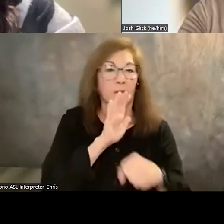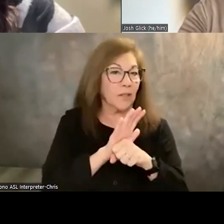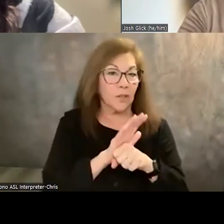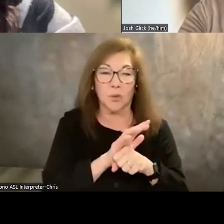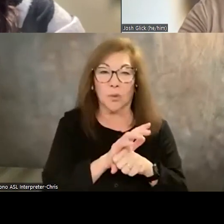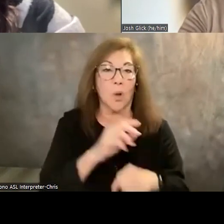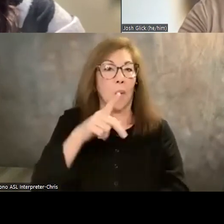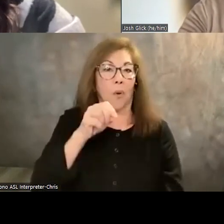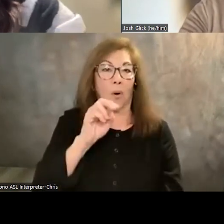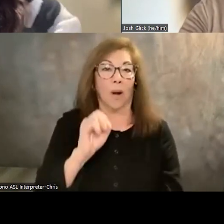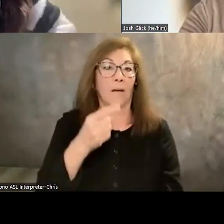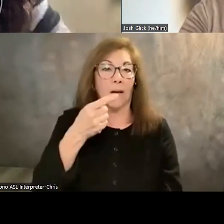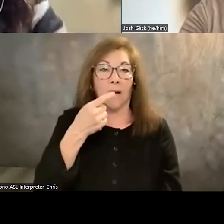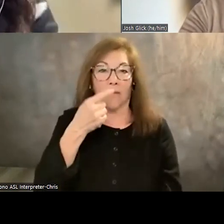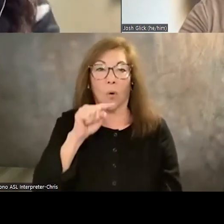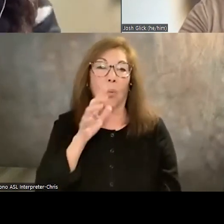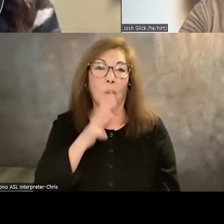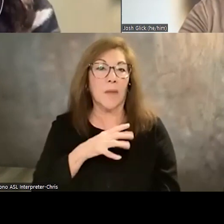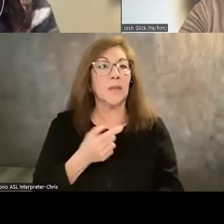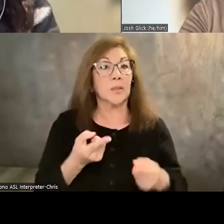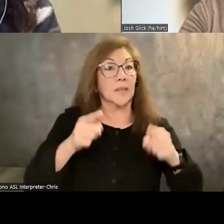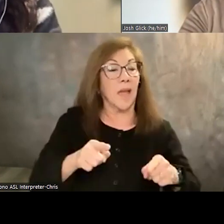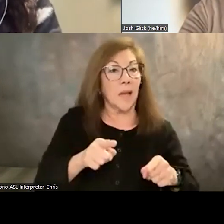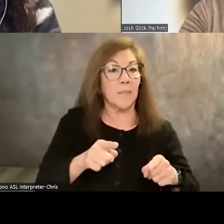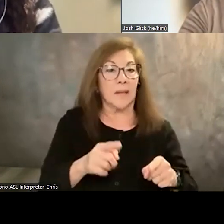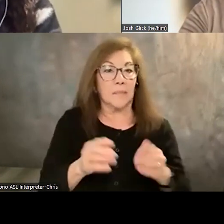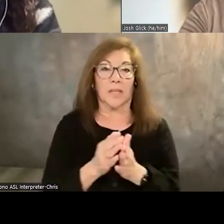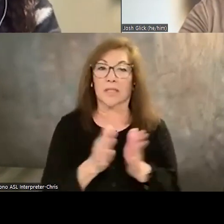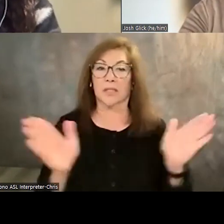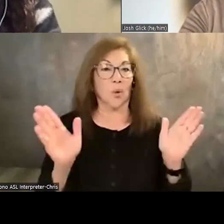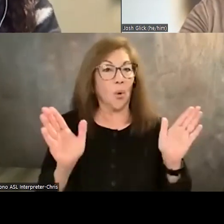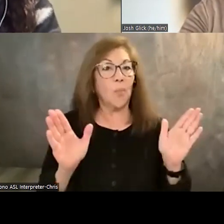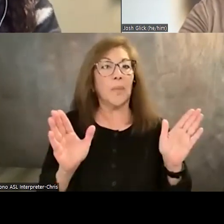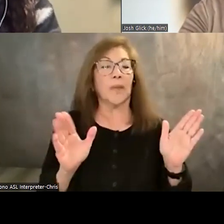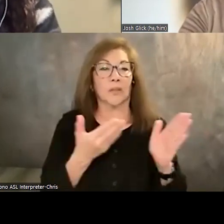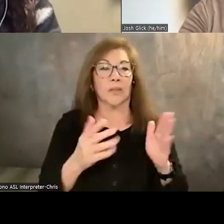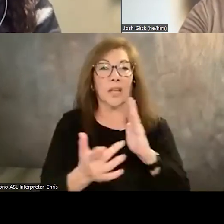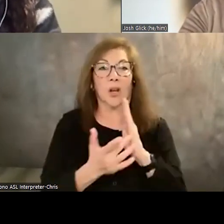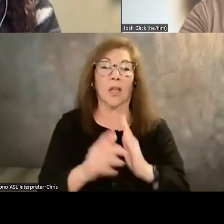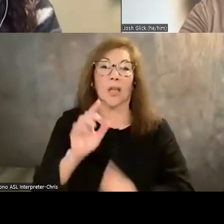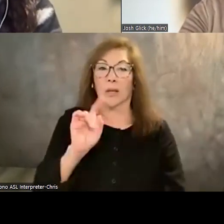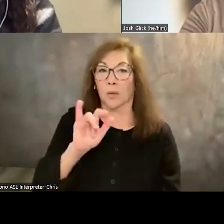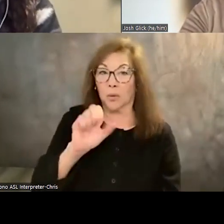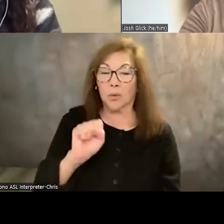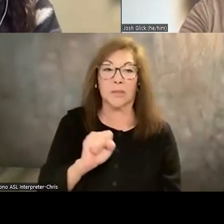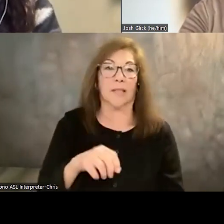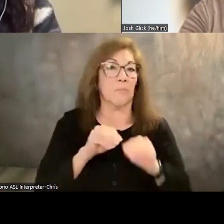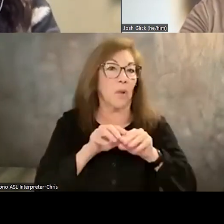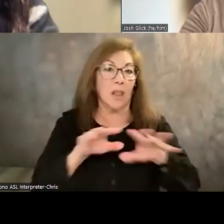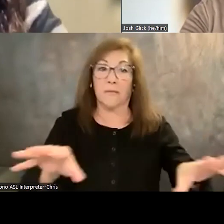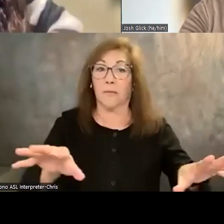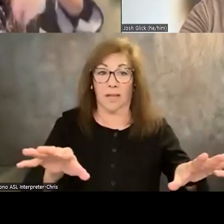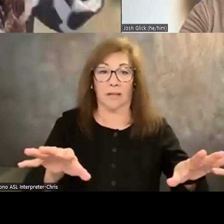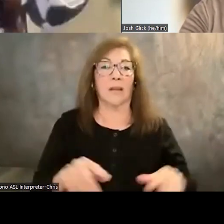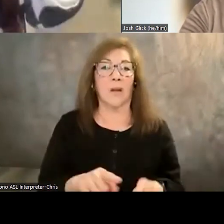women. And what has happened is that because this is open source technology, the tools to do this have proliferated. And